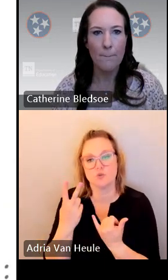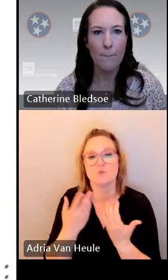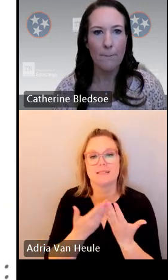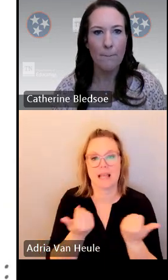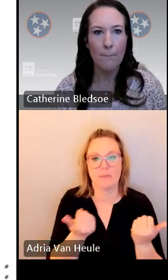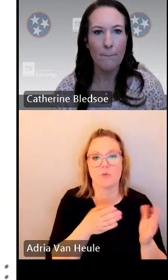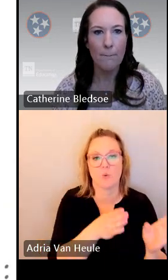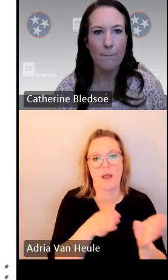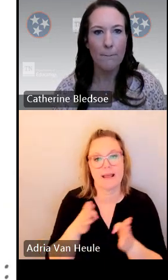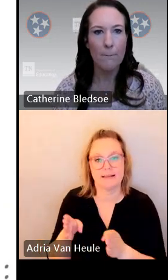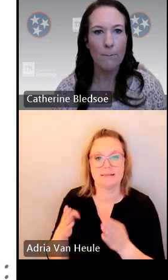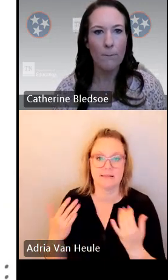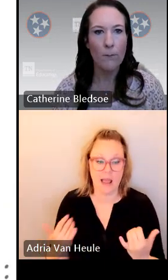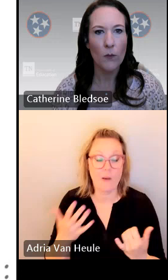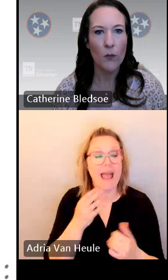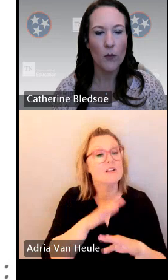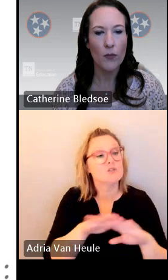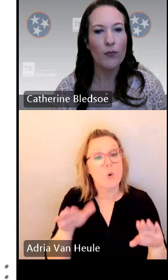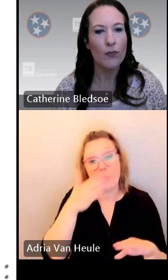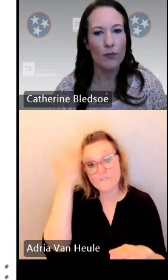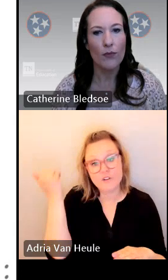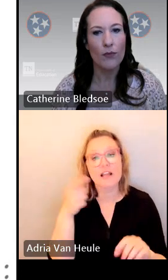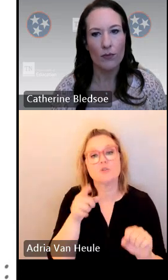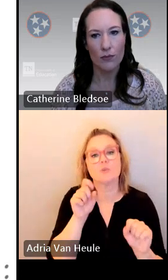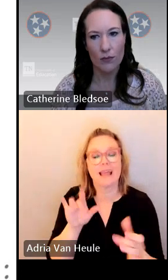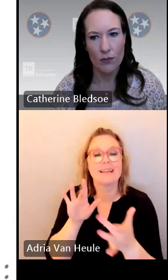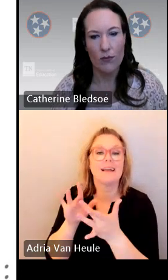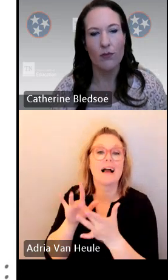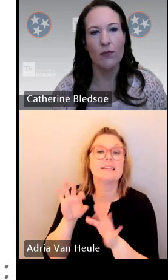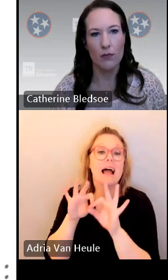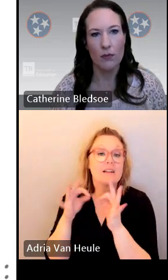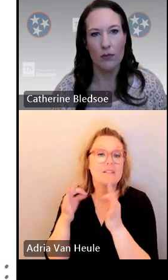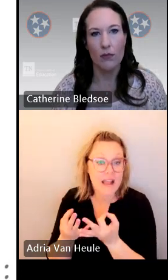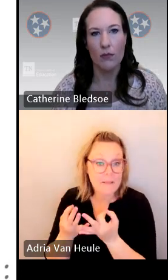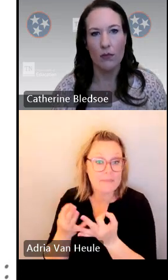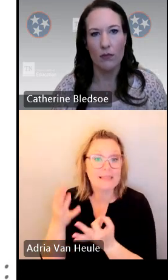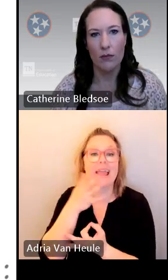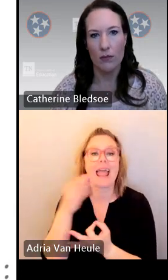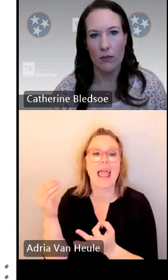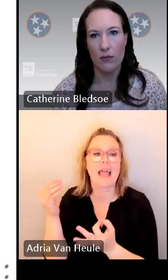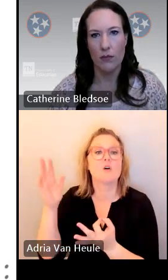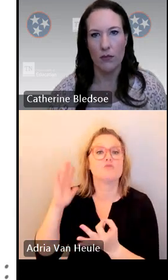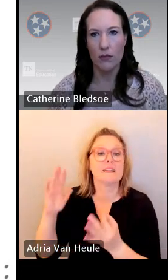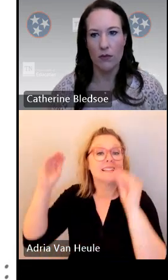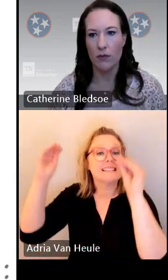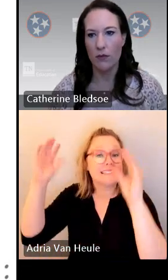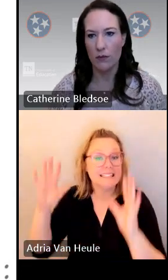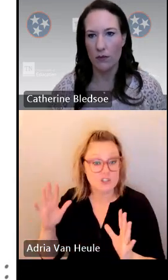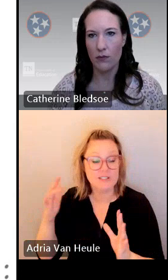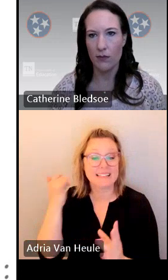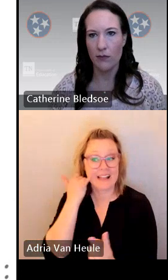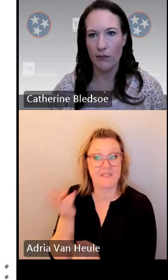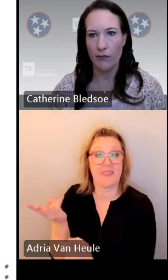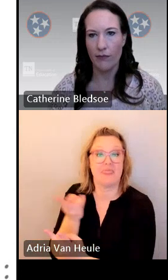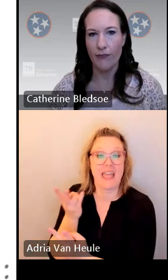Yeah. And don't forget, you can contact family members and previous teachers to try to get